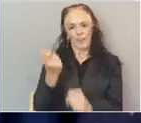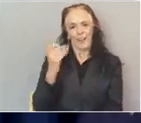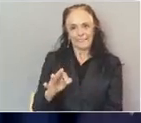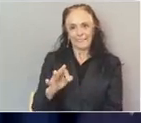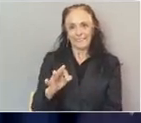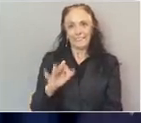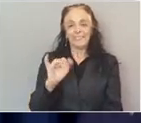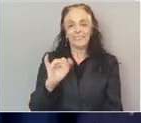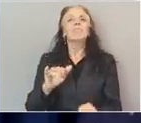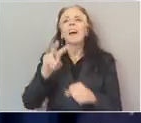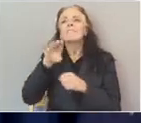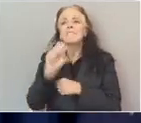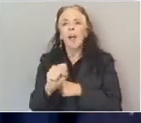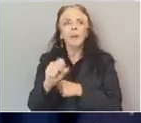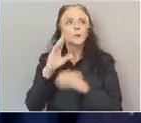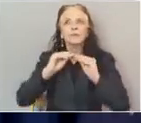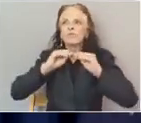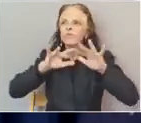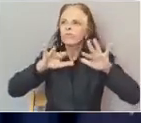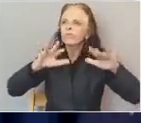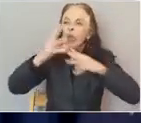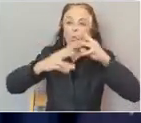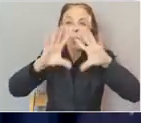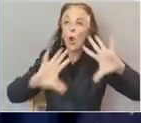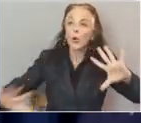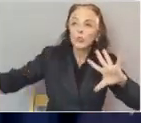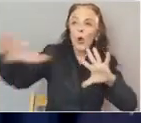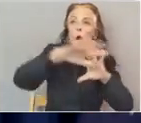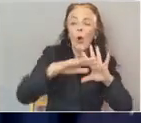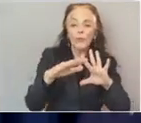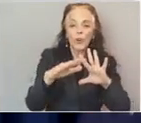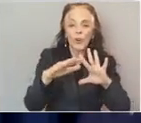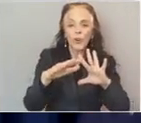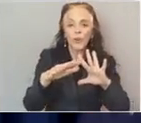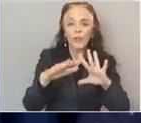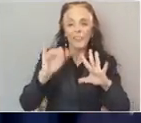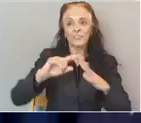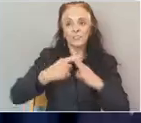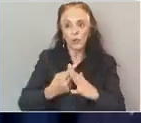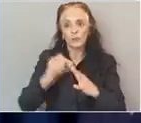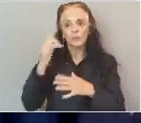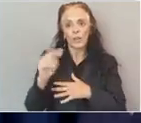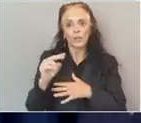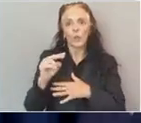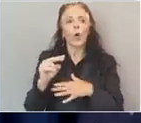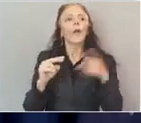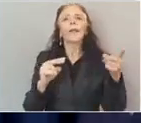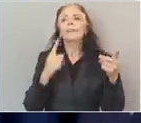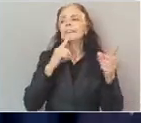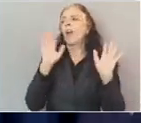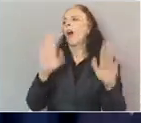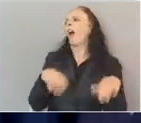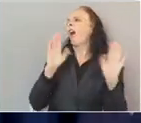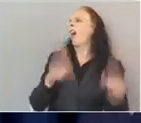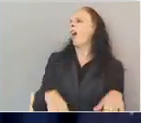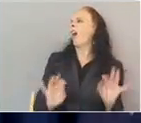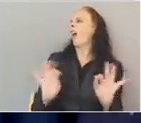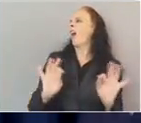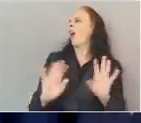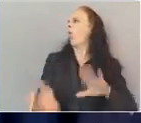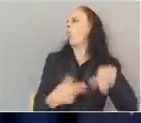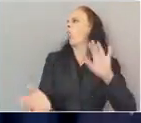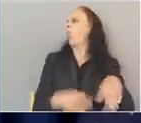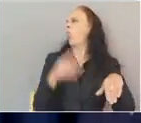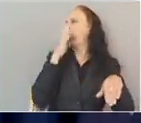threat, but Joe Biden sounded the alarm. It would be the beginning of a pattern